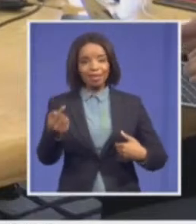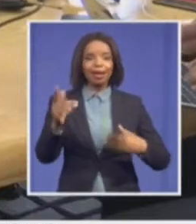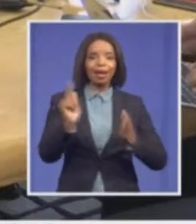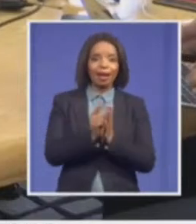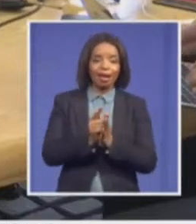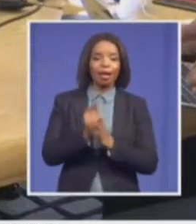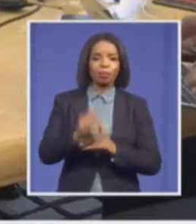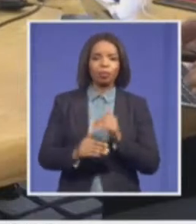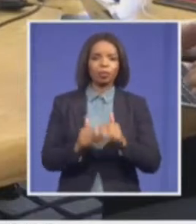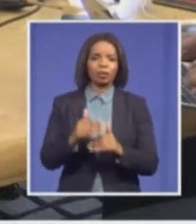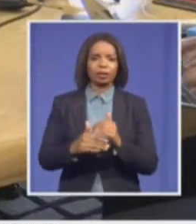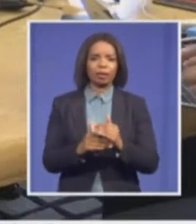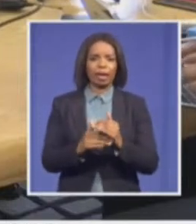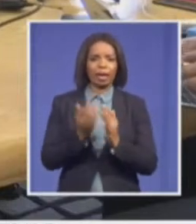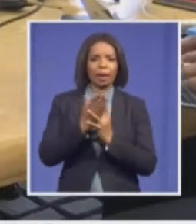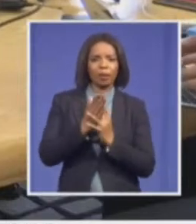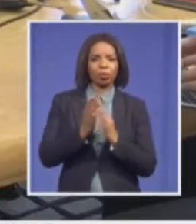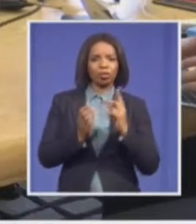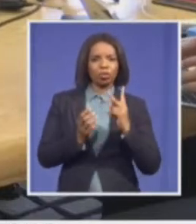businesses